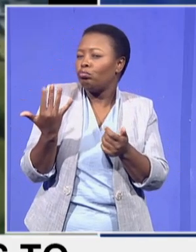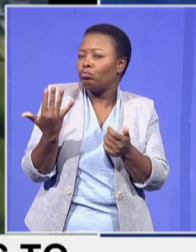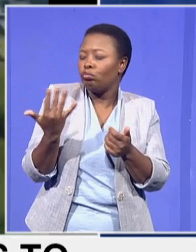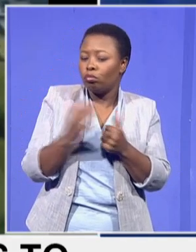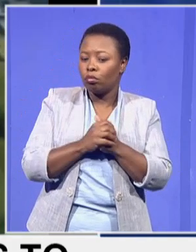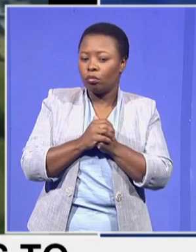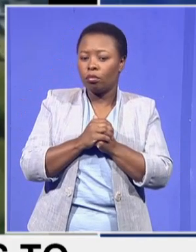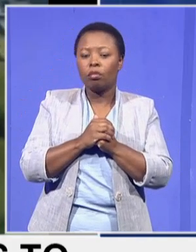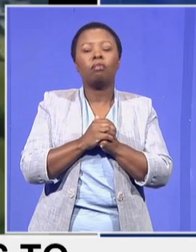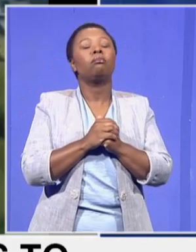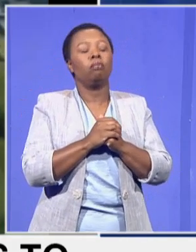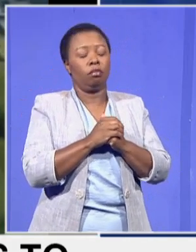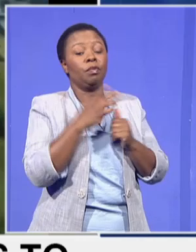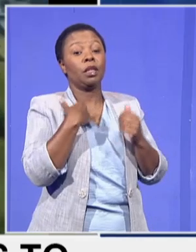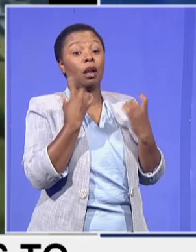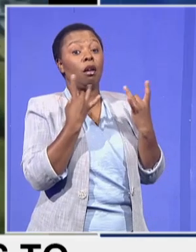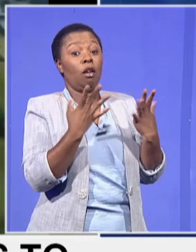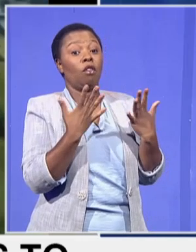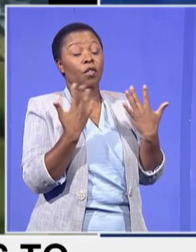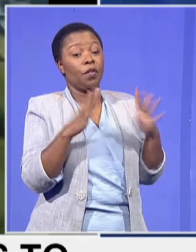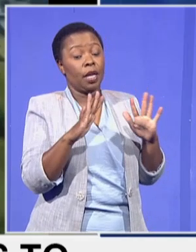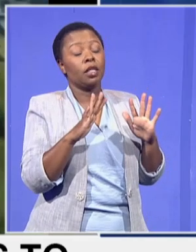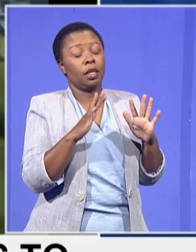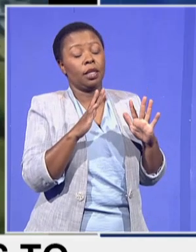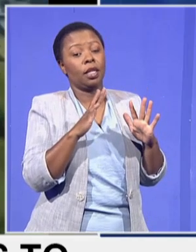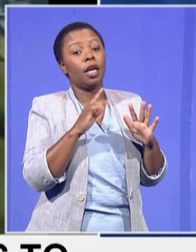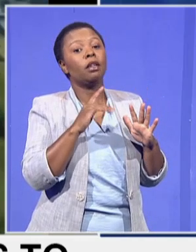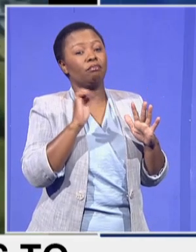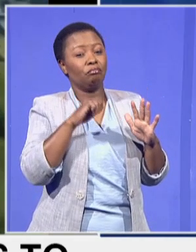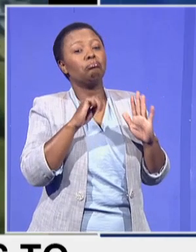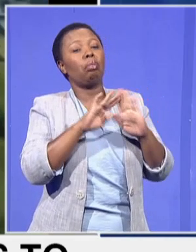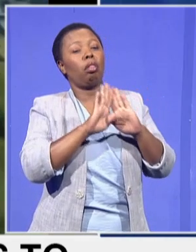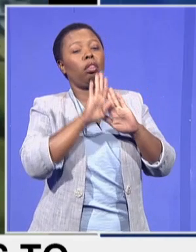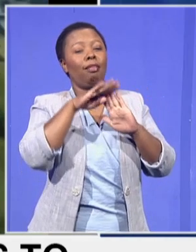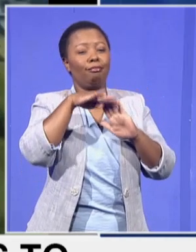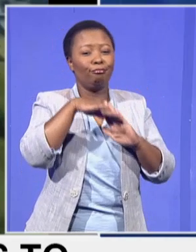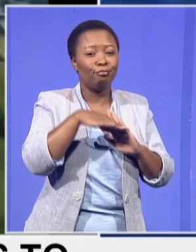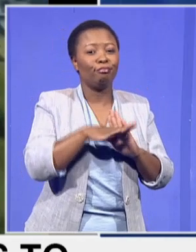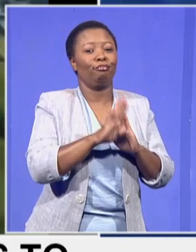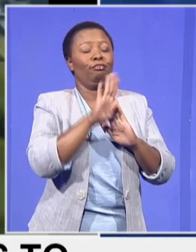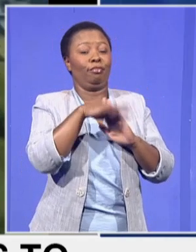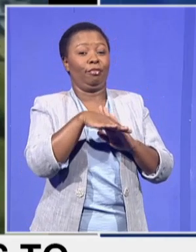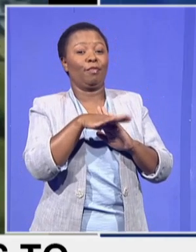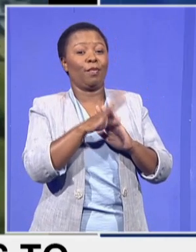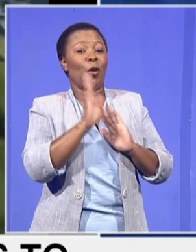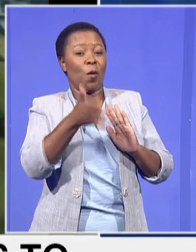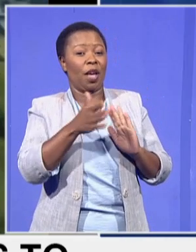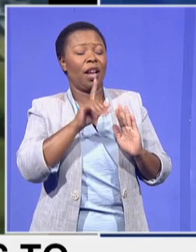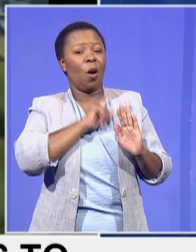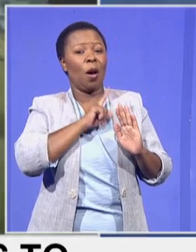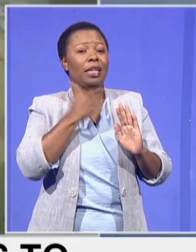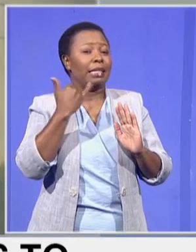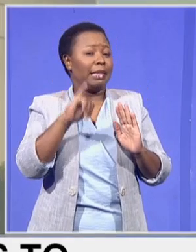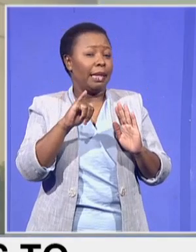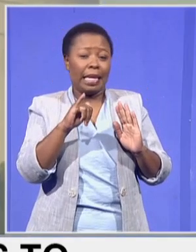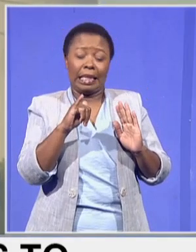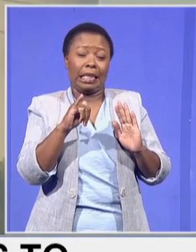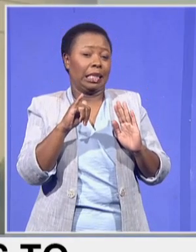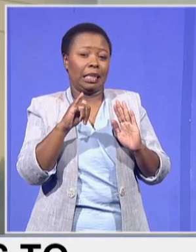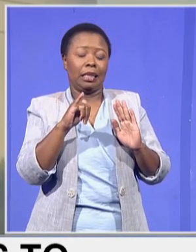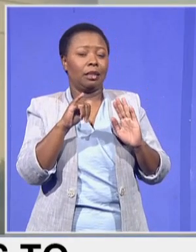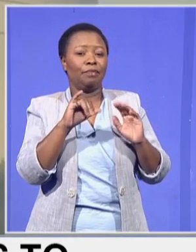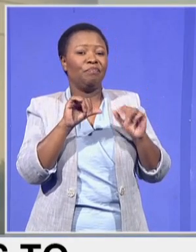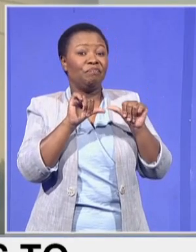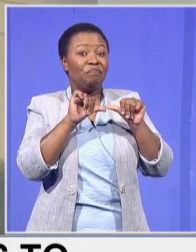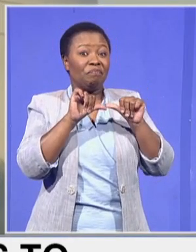So as I've indicated, it will be a bit up and down also, as we know that we still got reliability problems at a